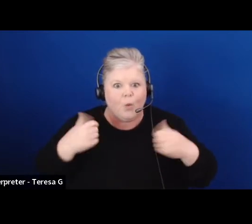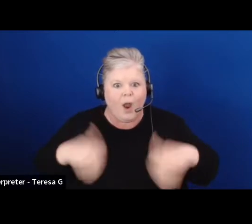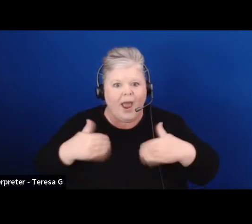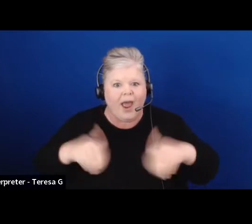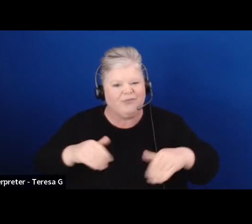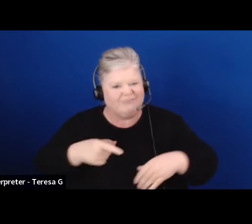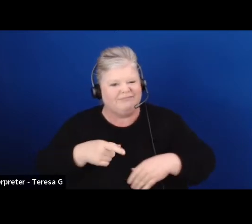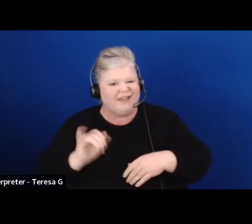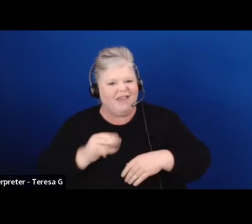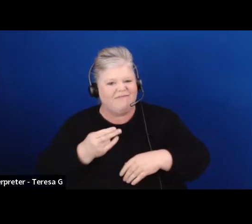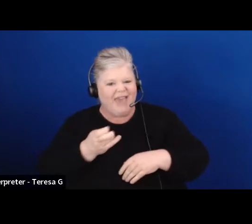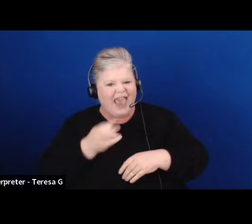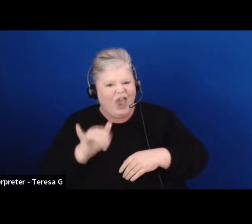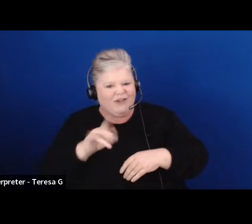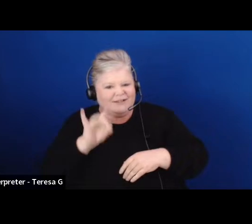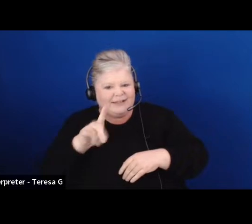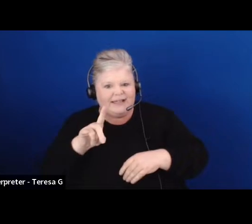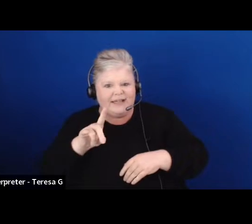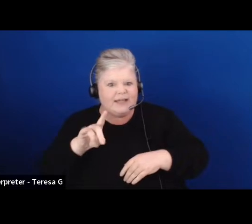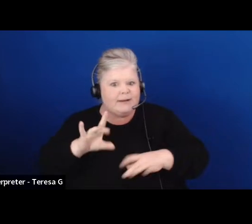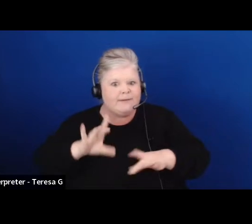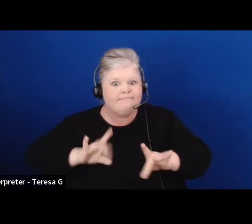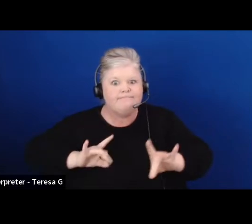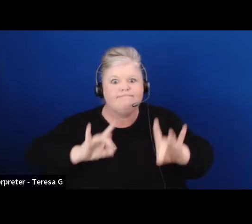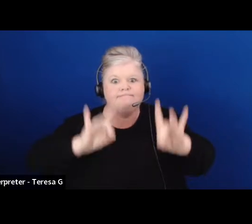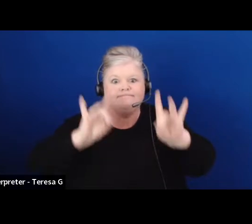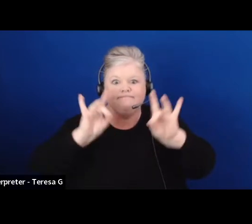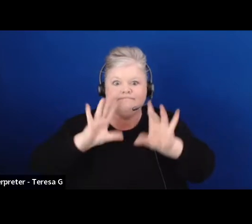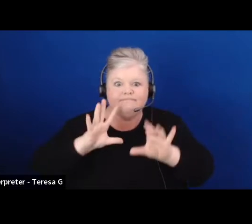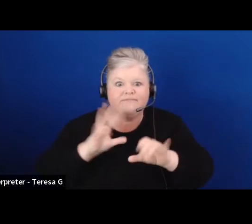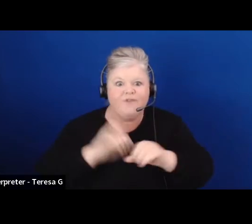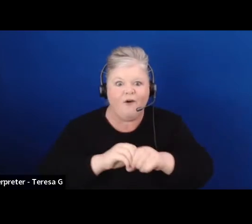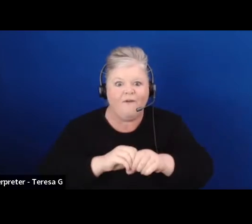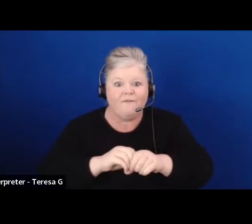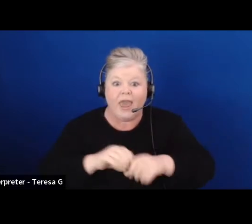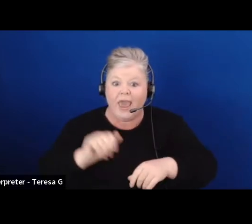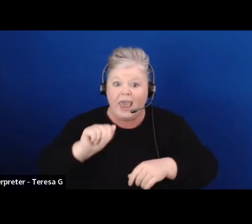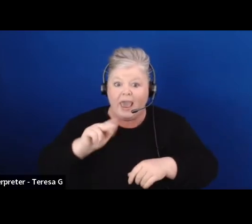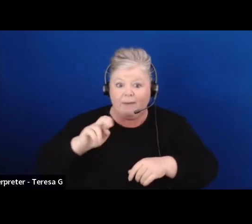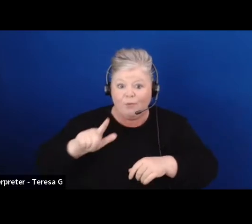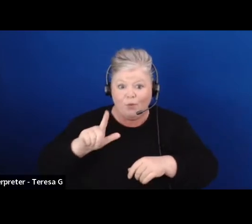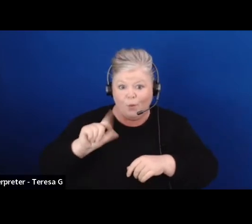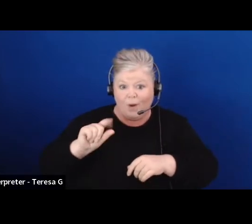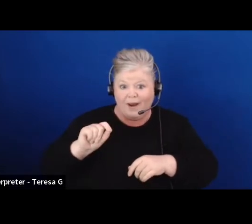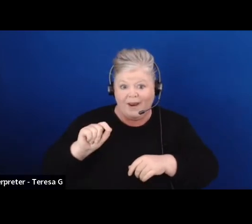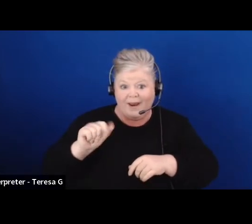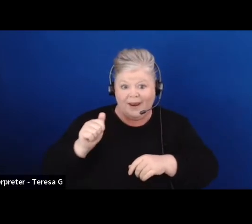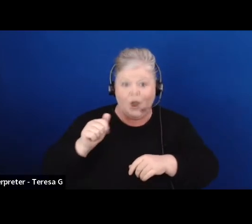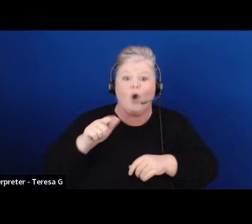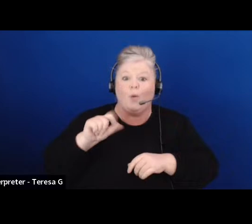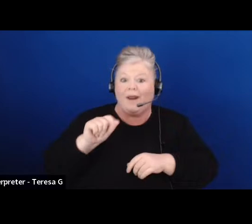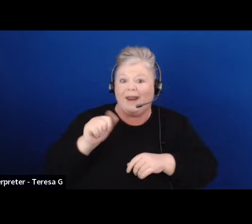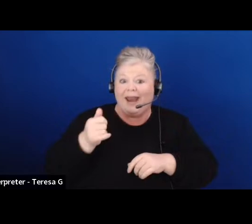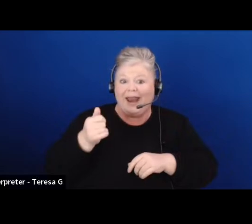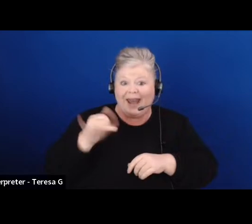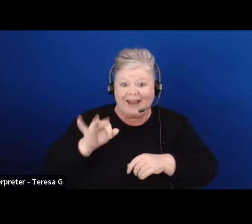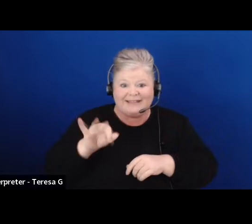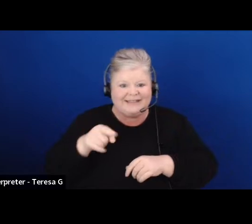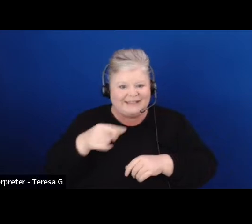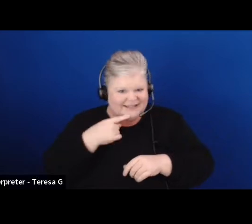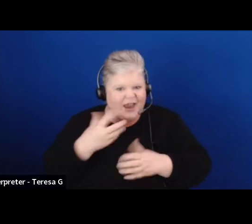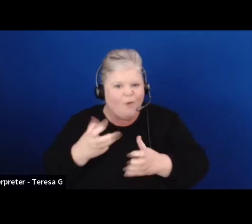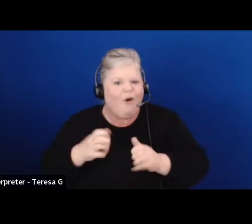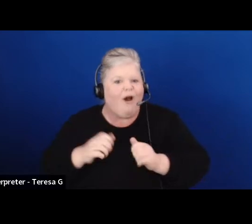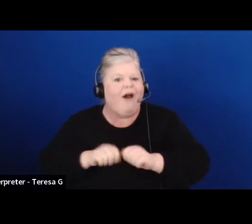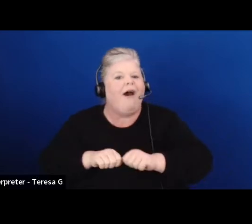just took off with it. And in April of 2019, he approached me and said, I want to start a Toastmasters